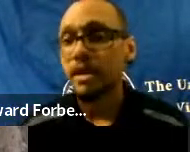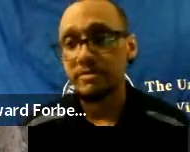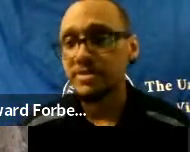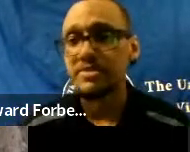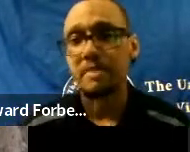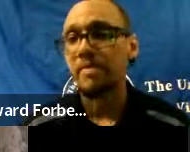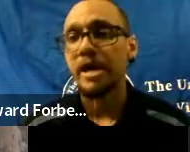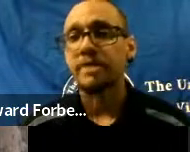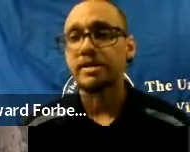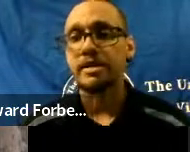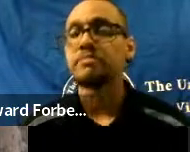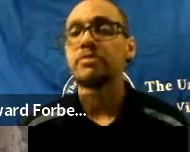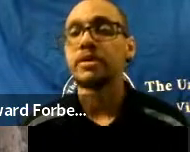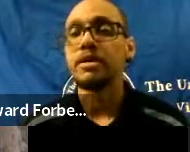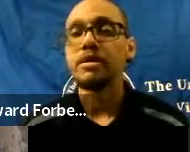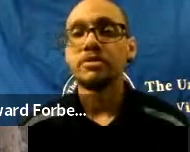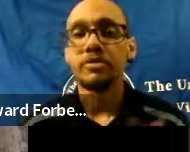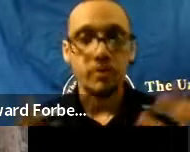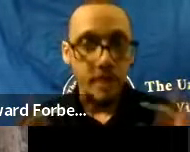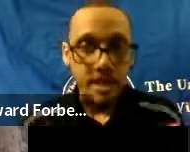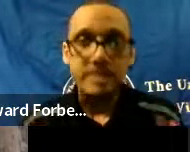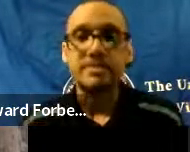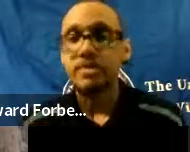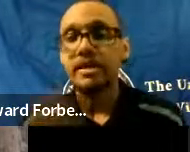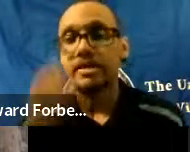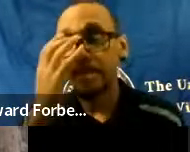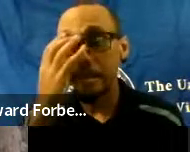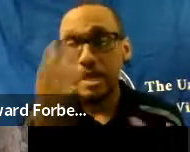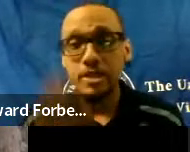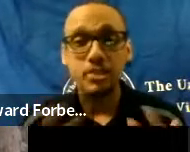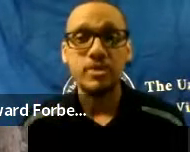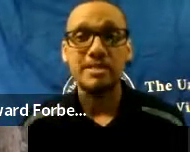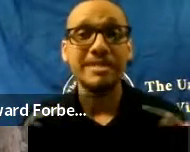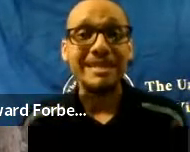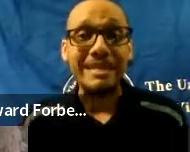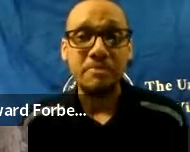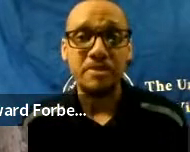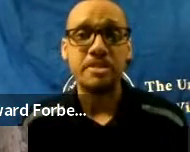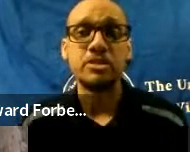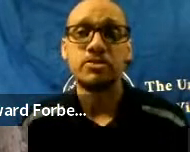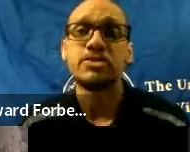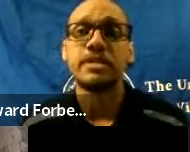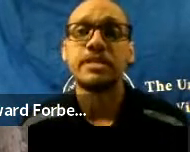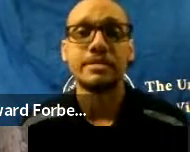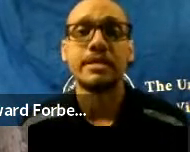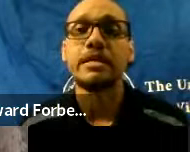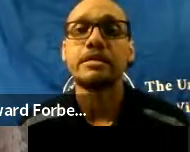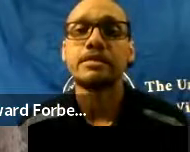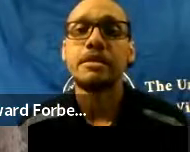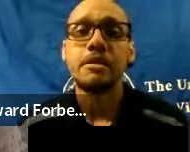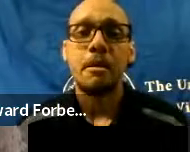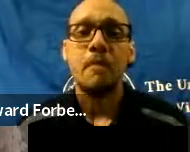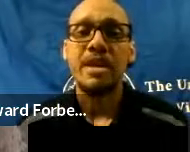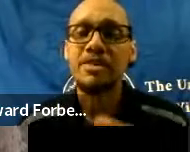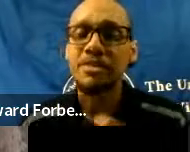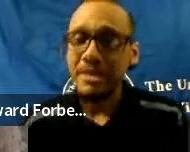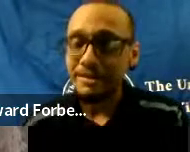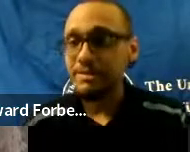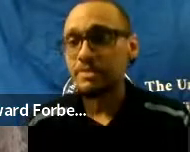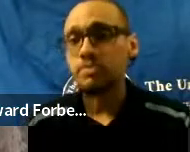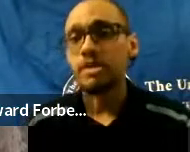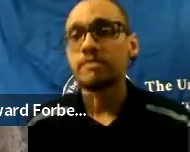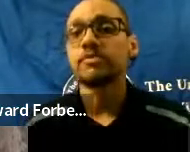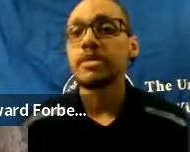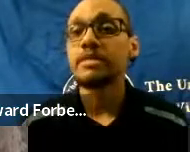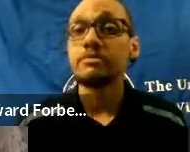should fall out of the STEM pipeline anymore. There are ways that we can engage students to keep them interested in science. And I